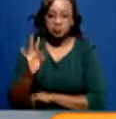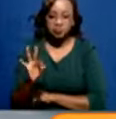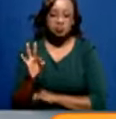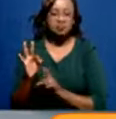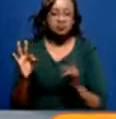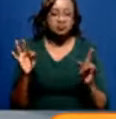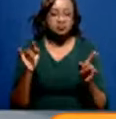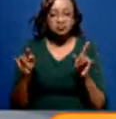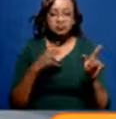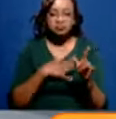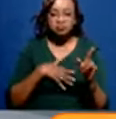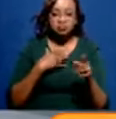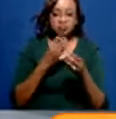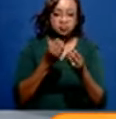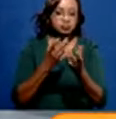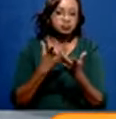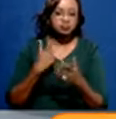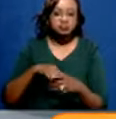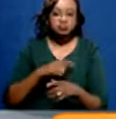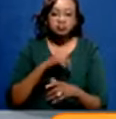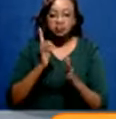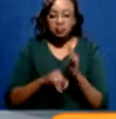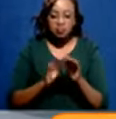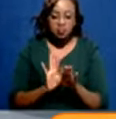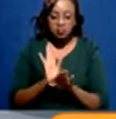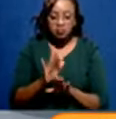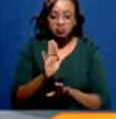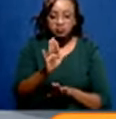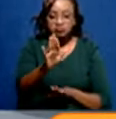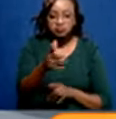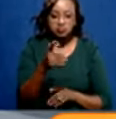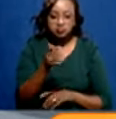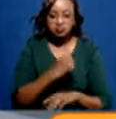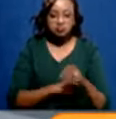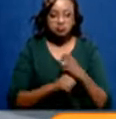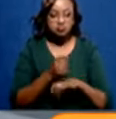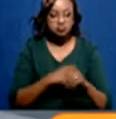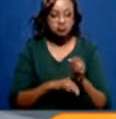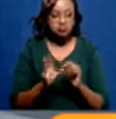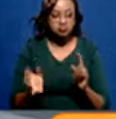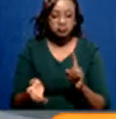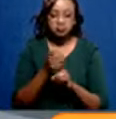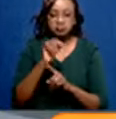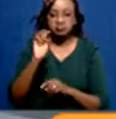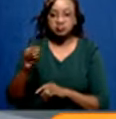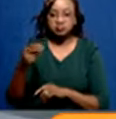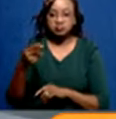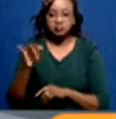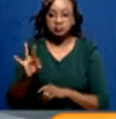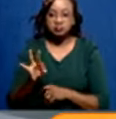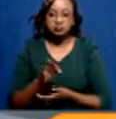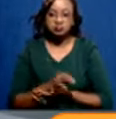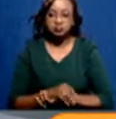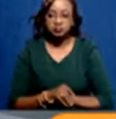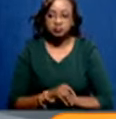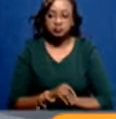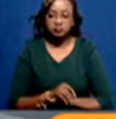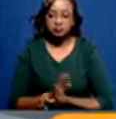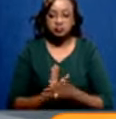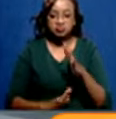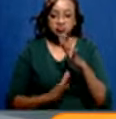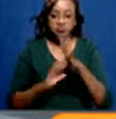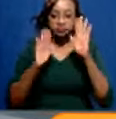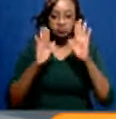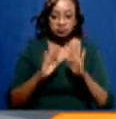want to appraise us on what exactly are the steps that you've taken so far getting to SHA. I think, first of all, it's important to clarify